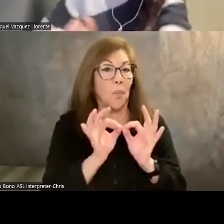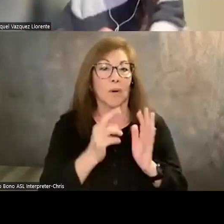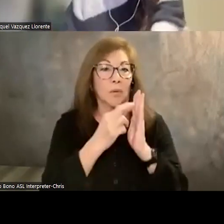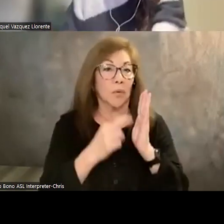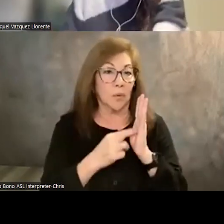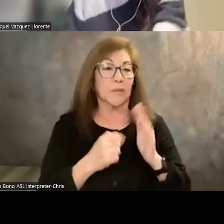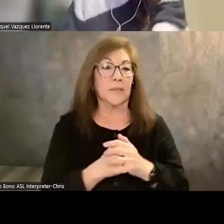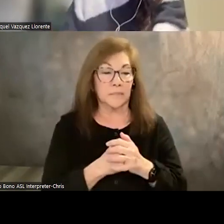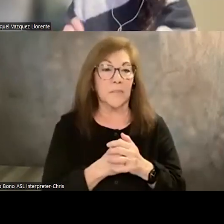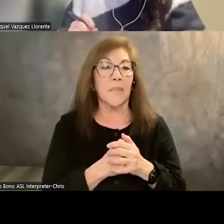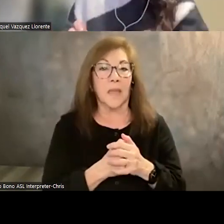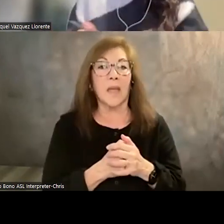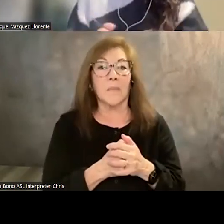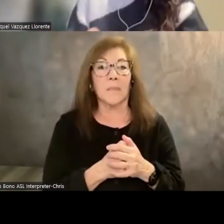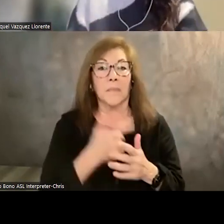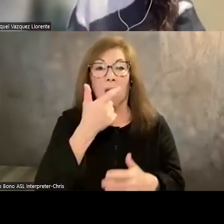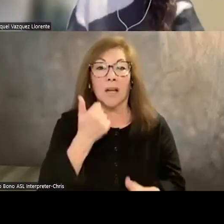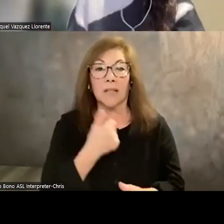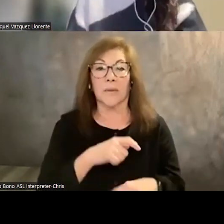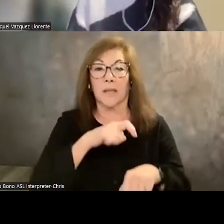and foremost, because we're at a time where